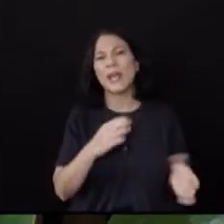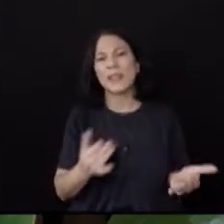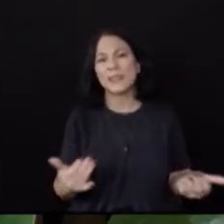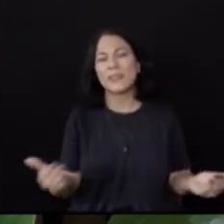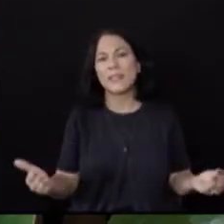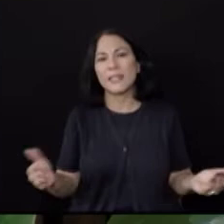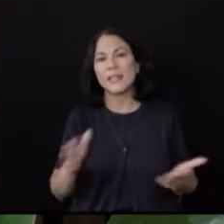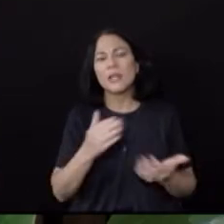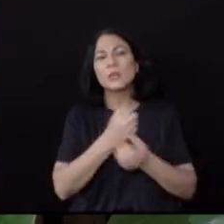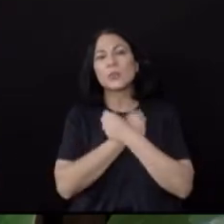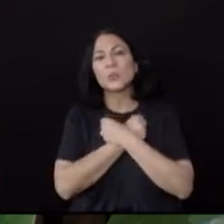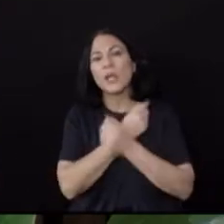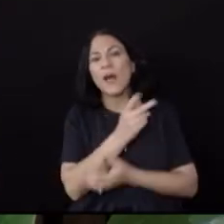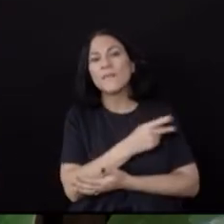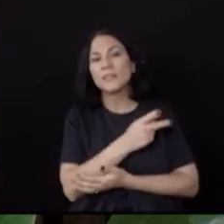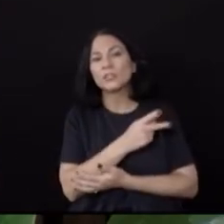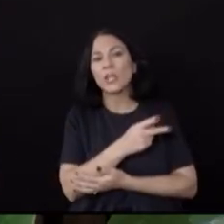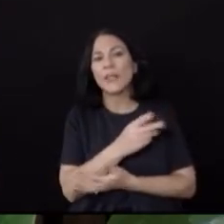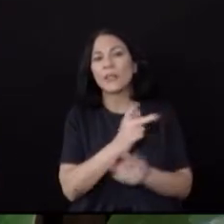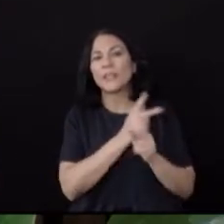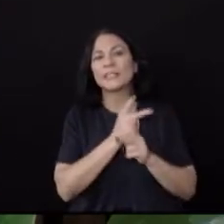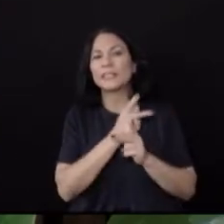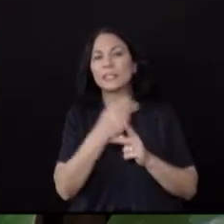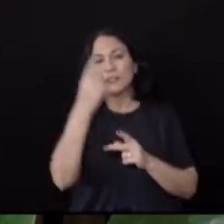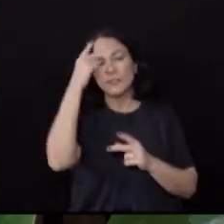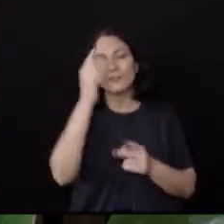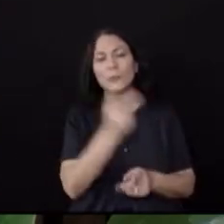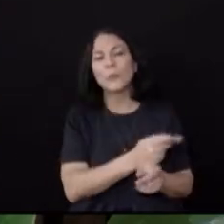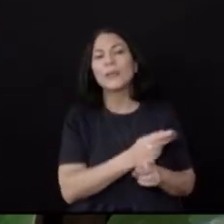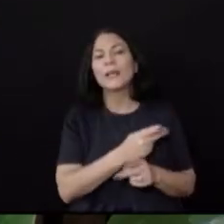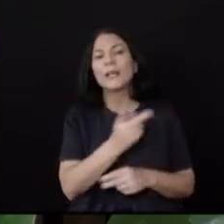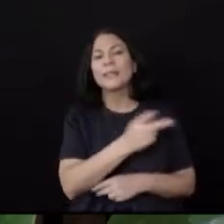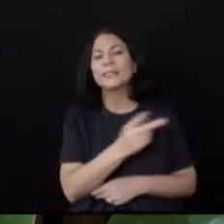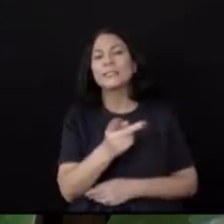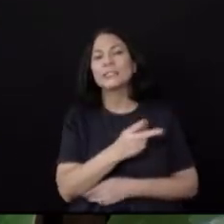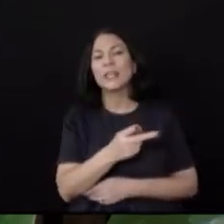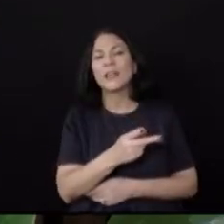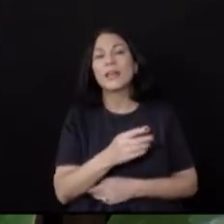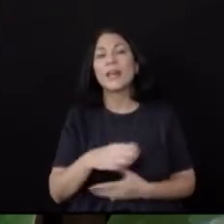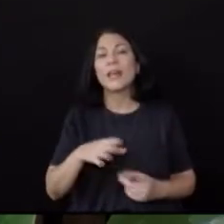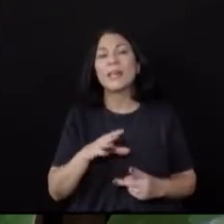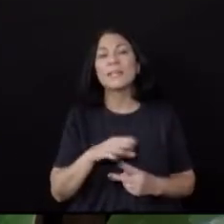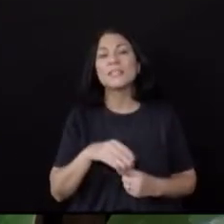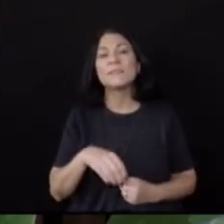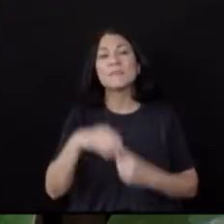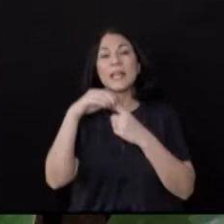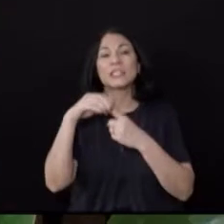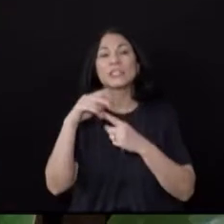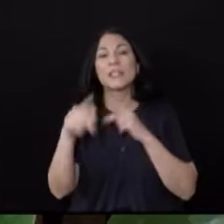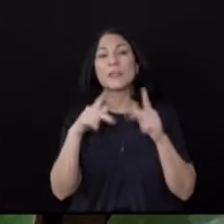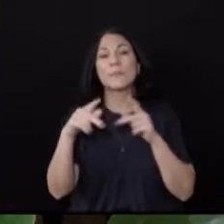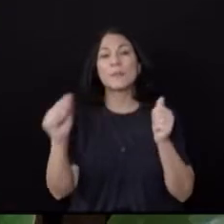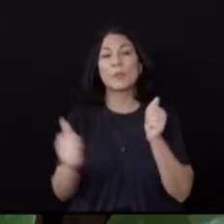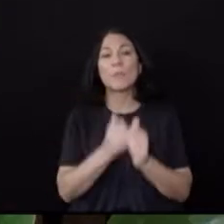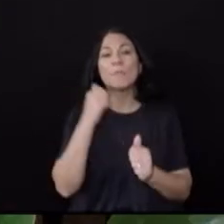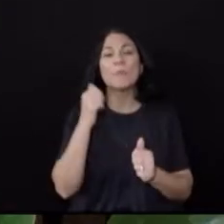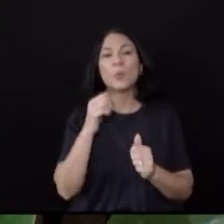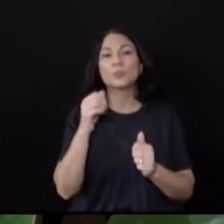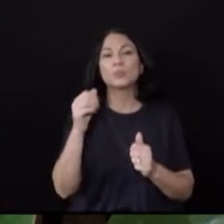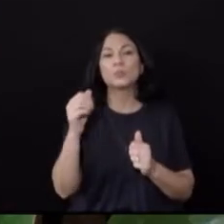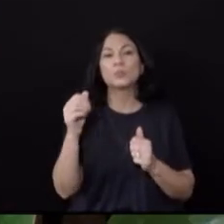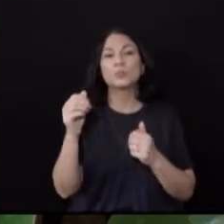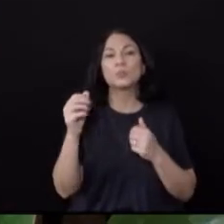to love one another, to look out for one another, especially those, as far as we can tell thus far, are most vulnerable to COVID-19.